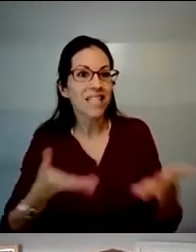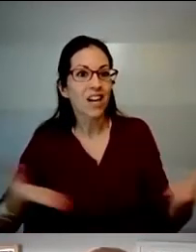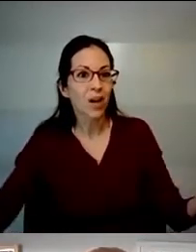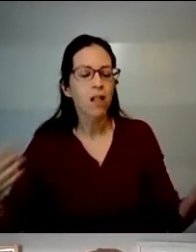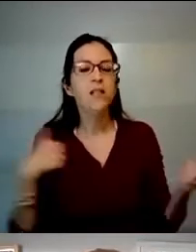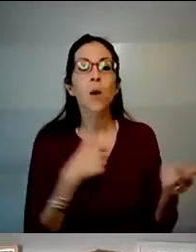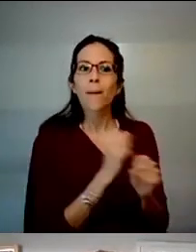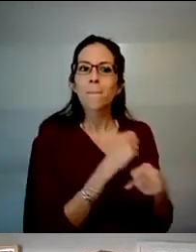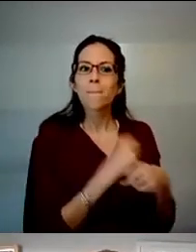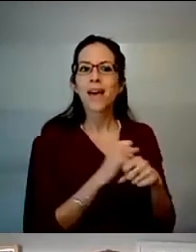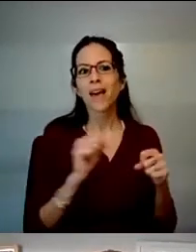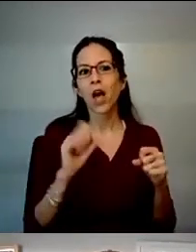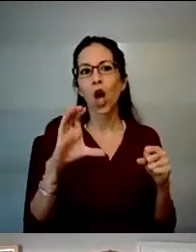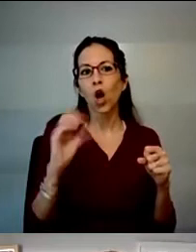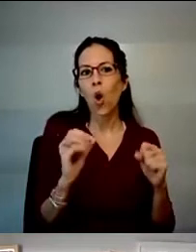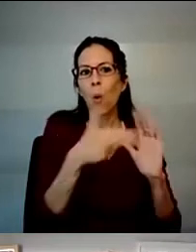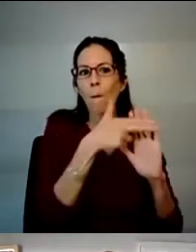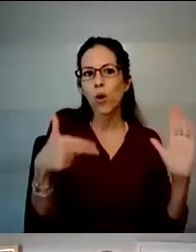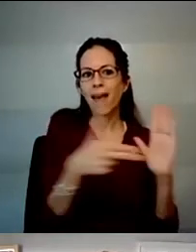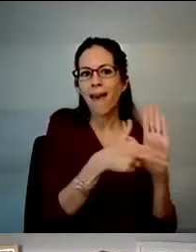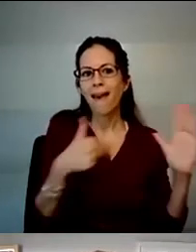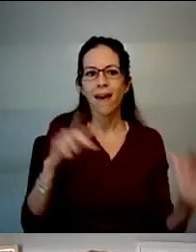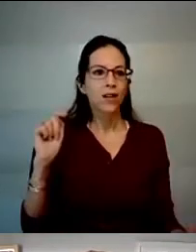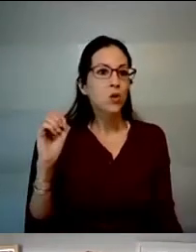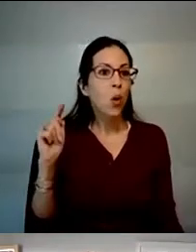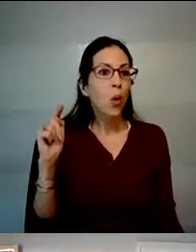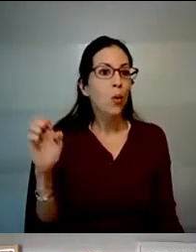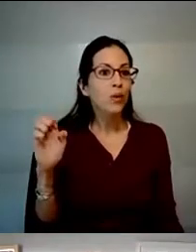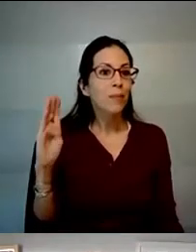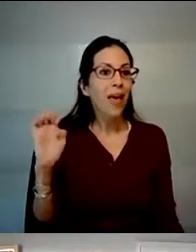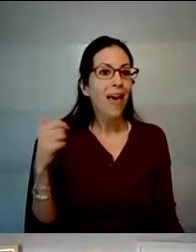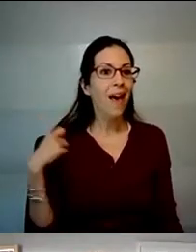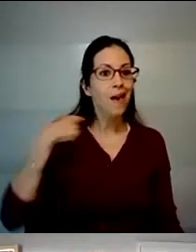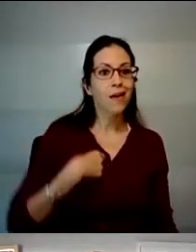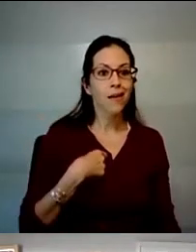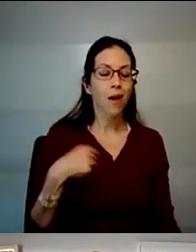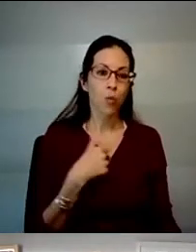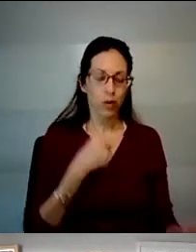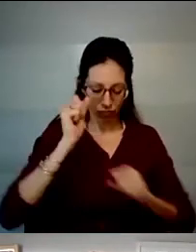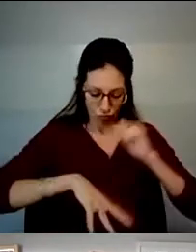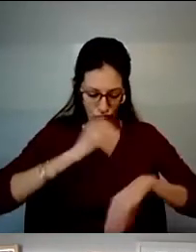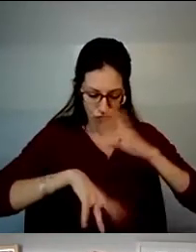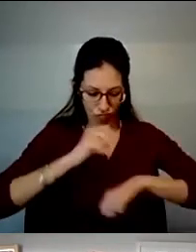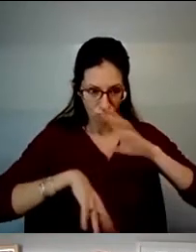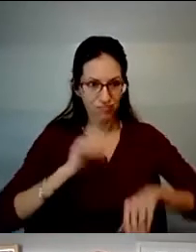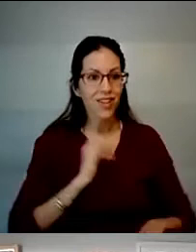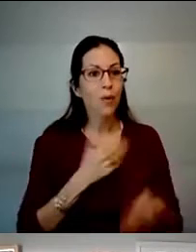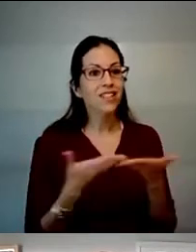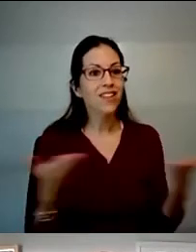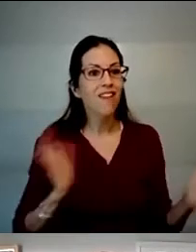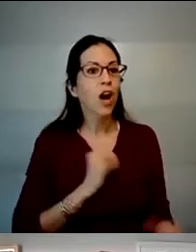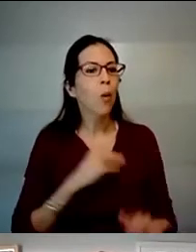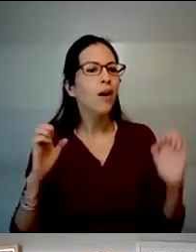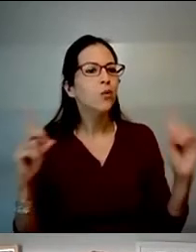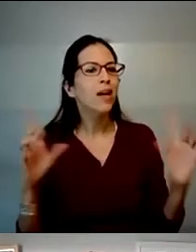bag and we put the materials in there and we, you know, we, our Pelly team kind of came up with three or four different